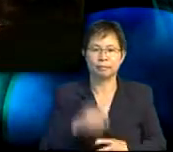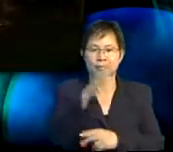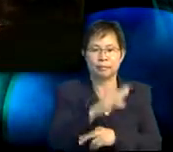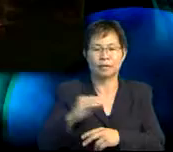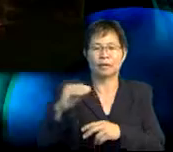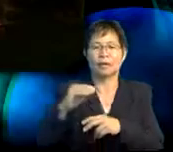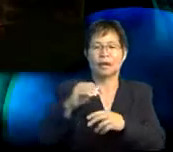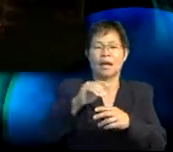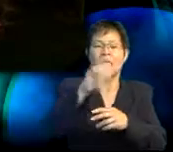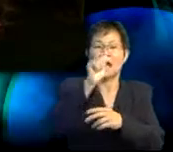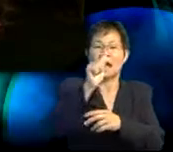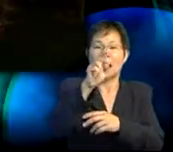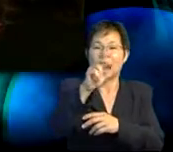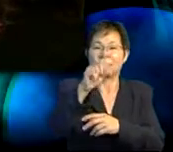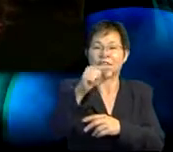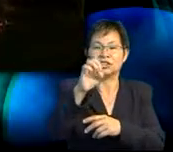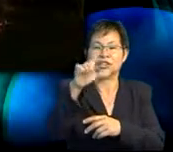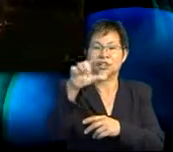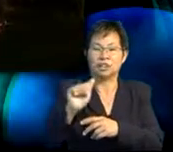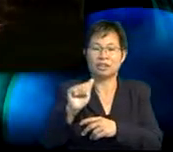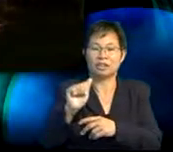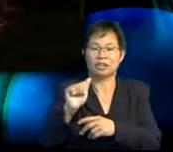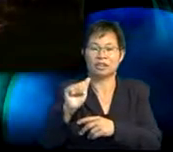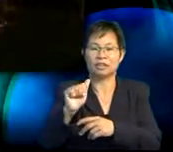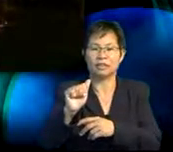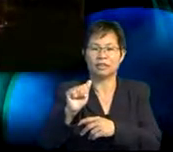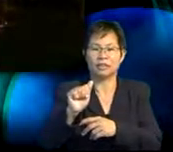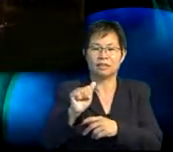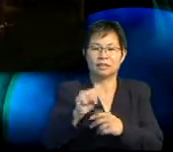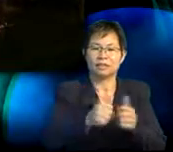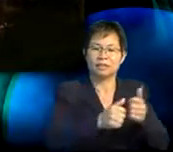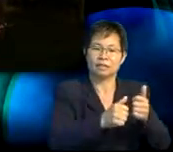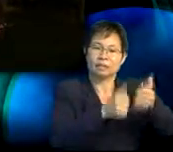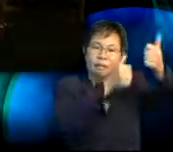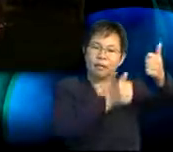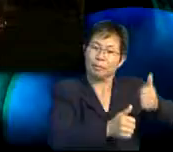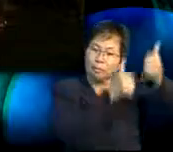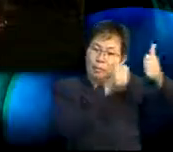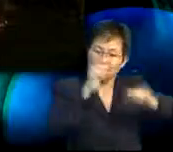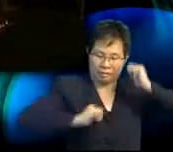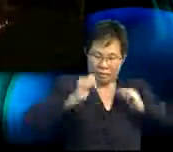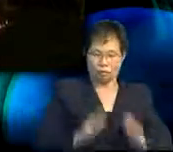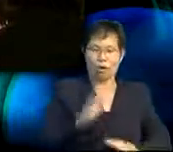Angela Wright. The main character of that story,